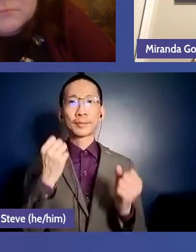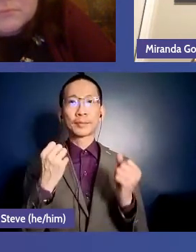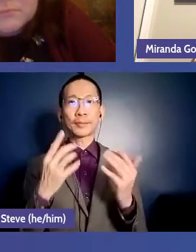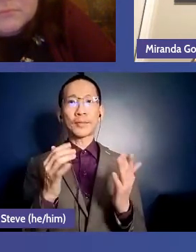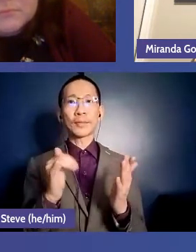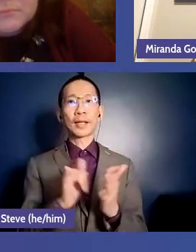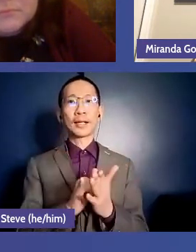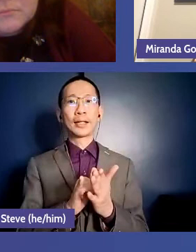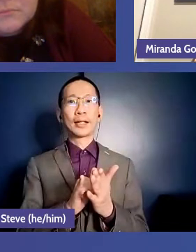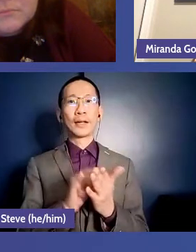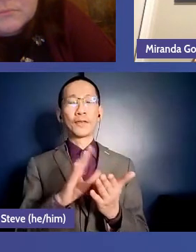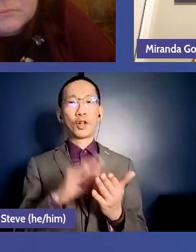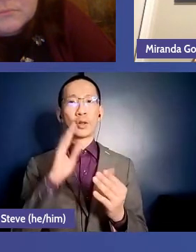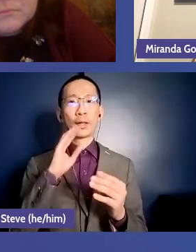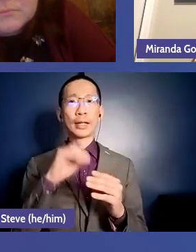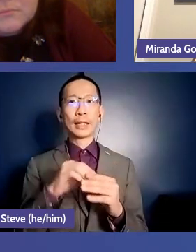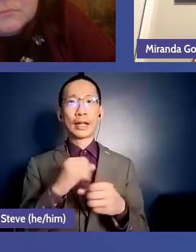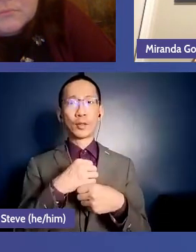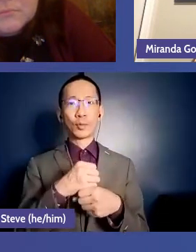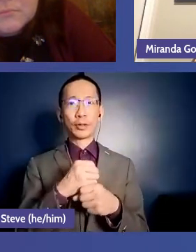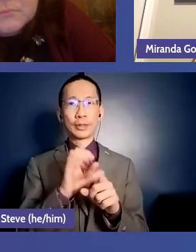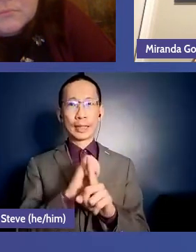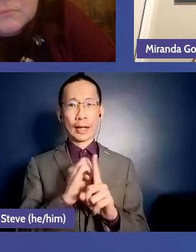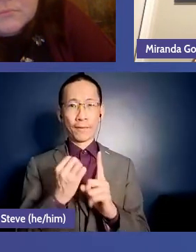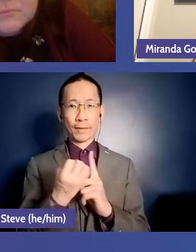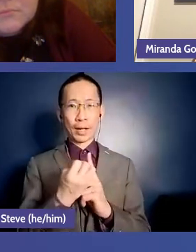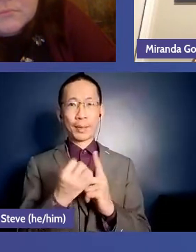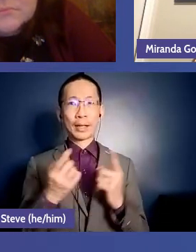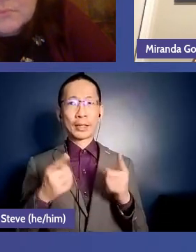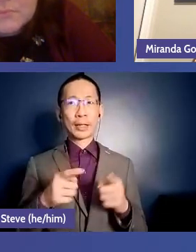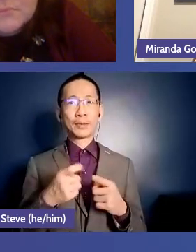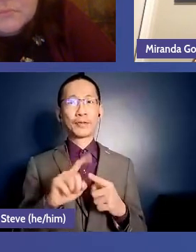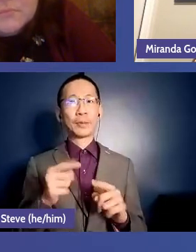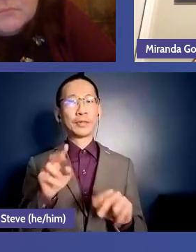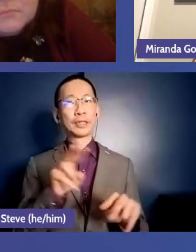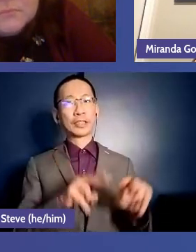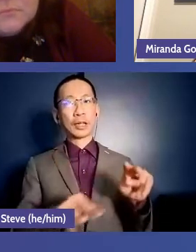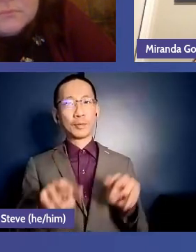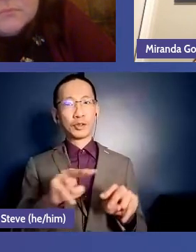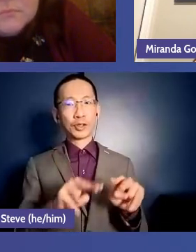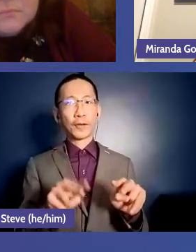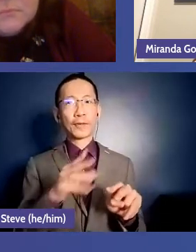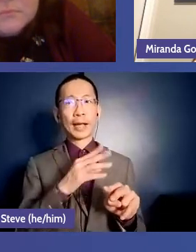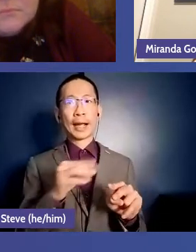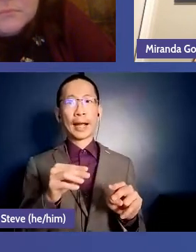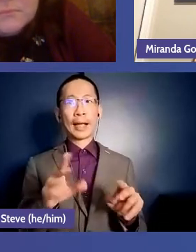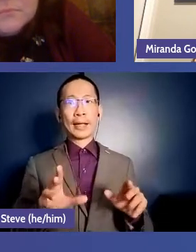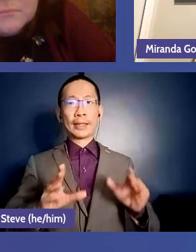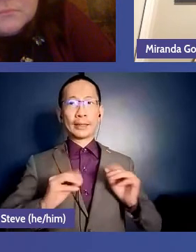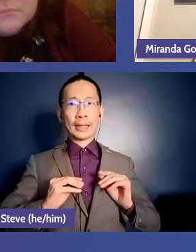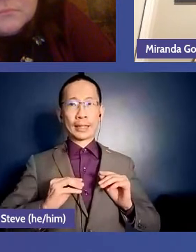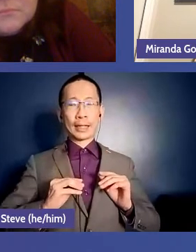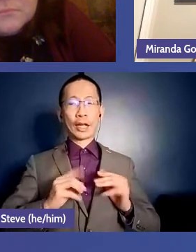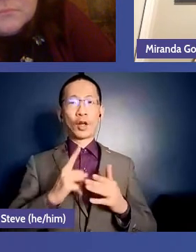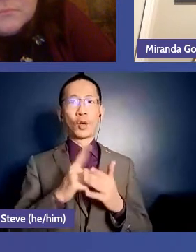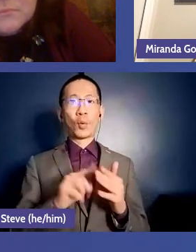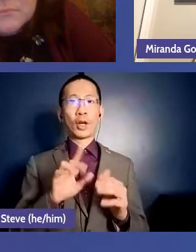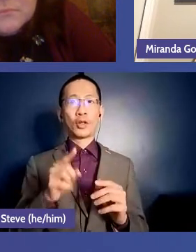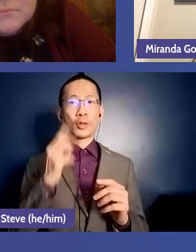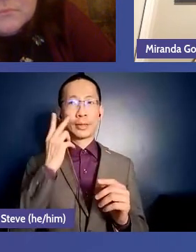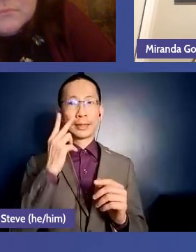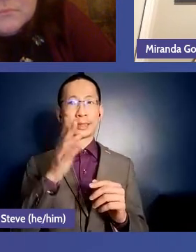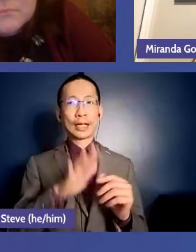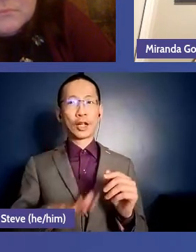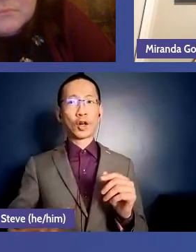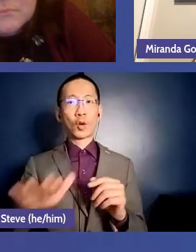of learning in the producing environment comes from just observing and taking in what you're seeing